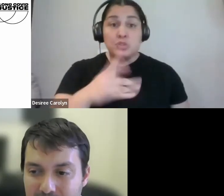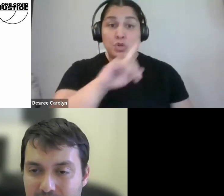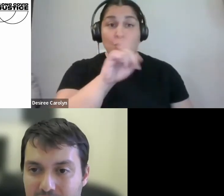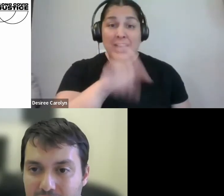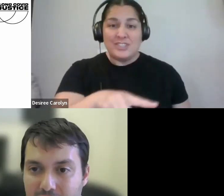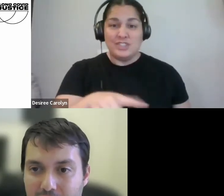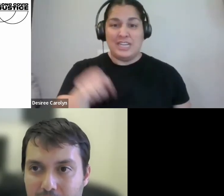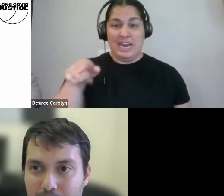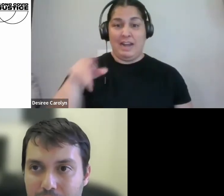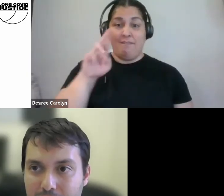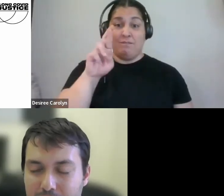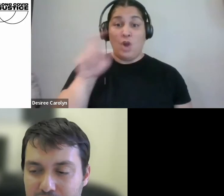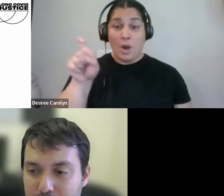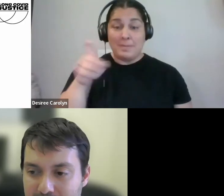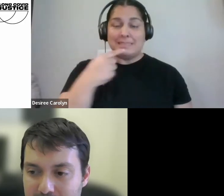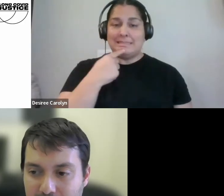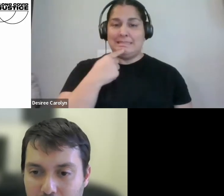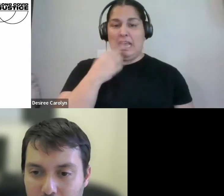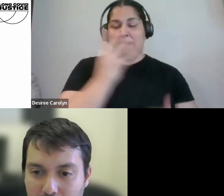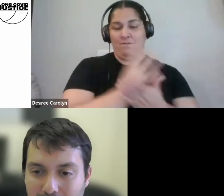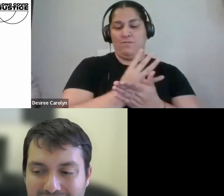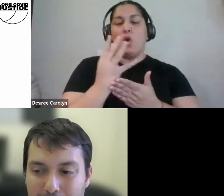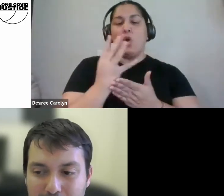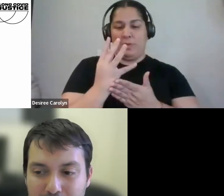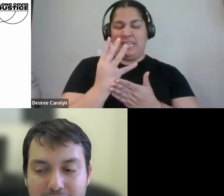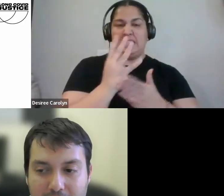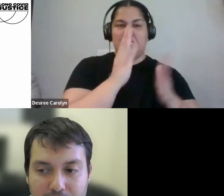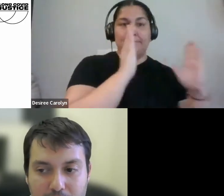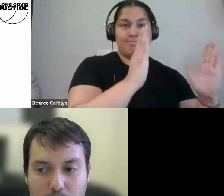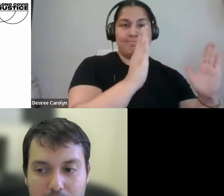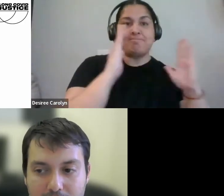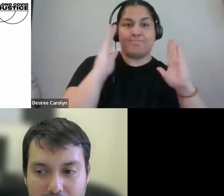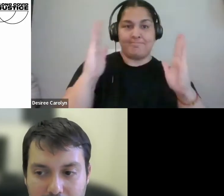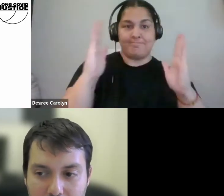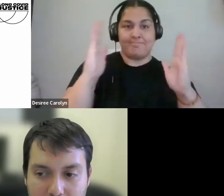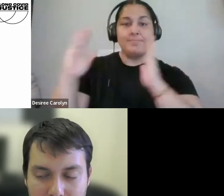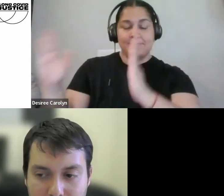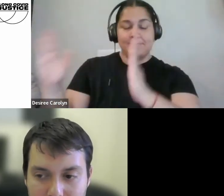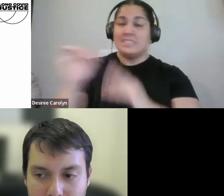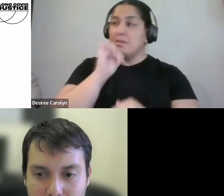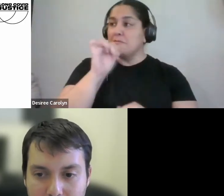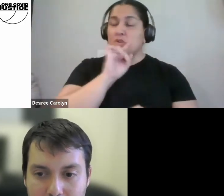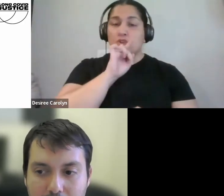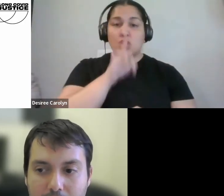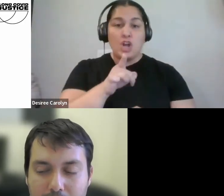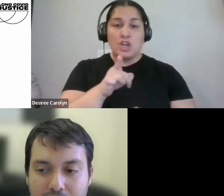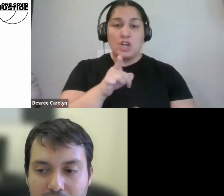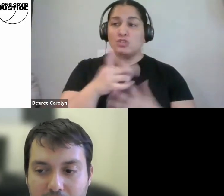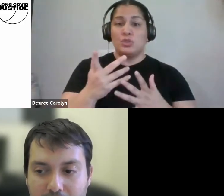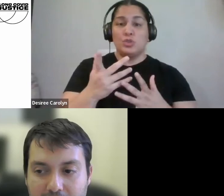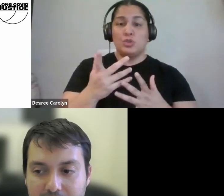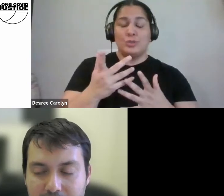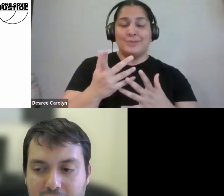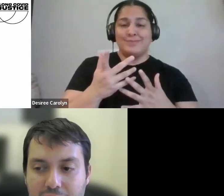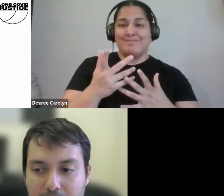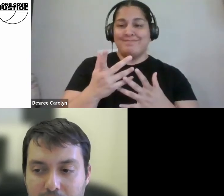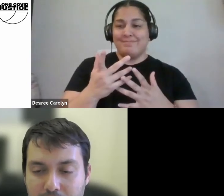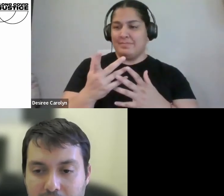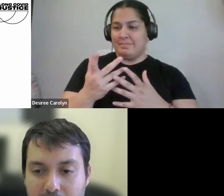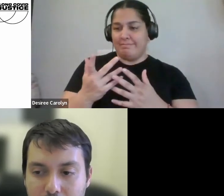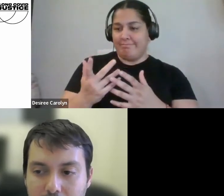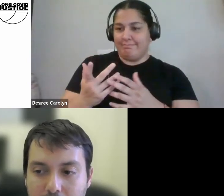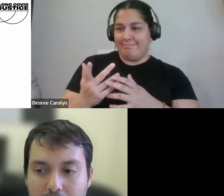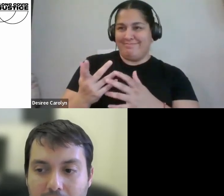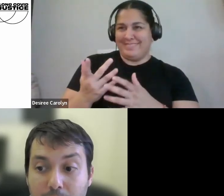weeks to space out. I'm actually not sure what data that is based on, but I think that that is a safe amount